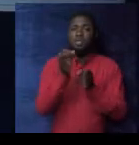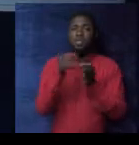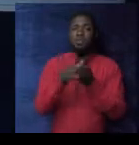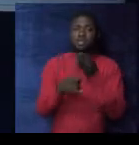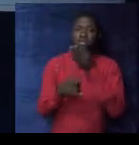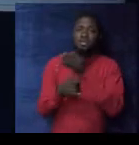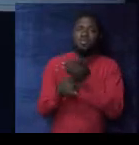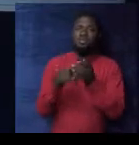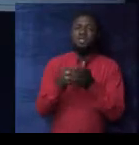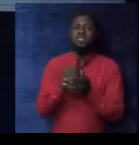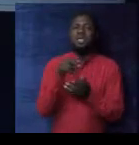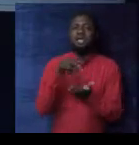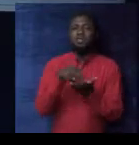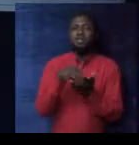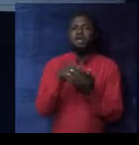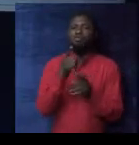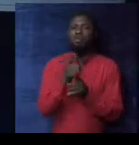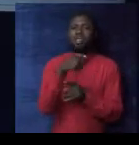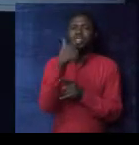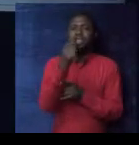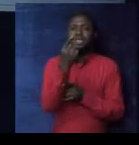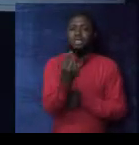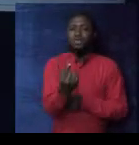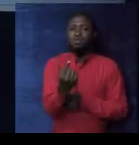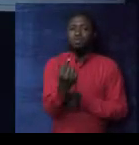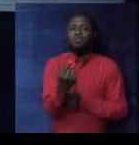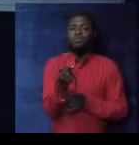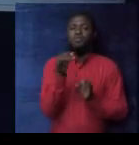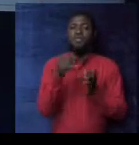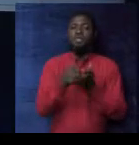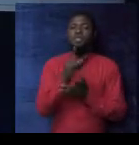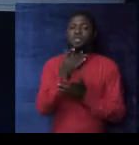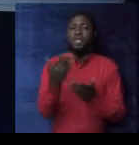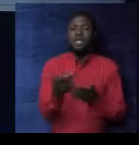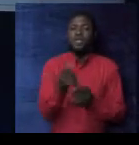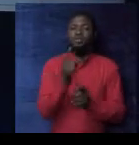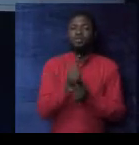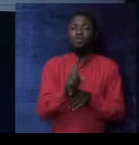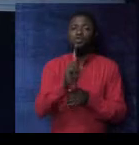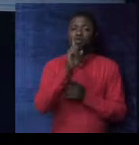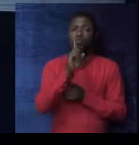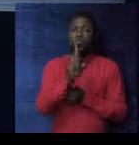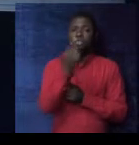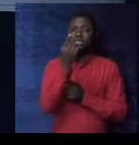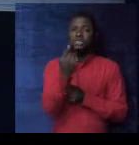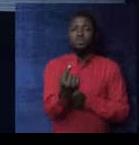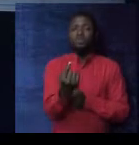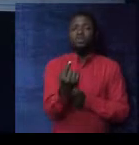determine if it is here, it is representing just 10 singles. If it is here, it is